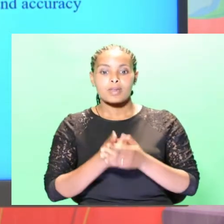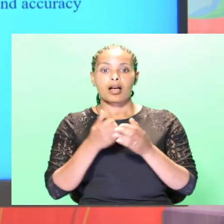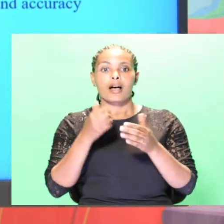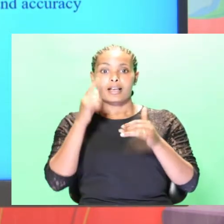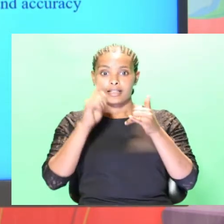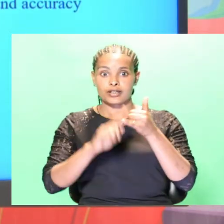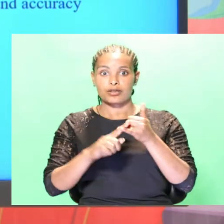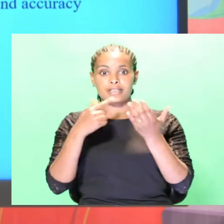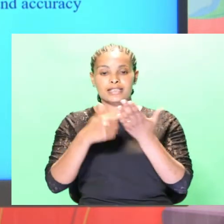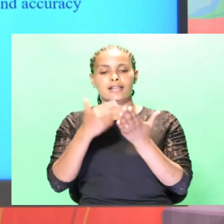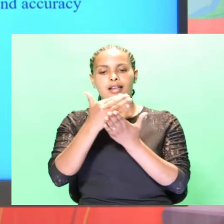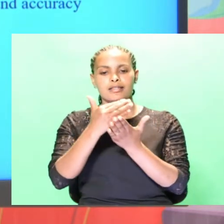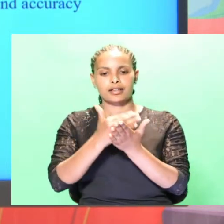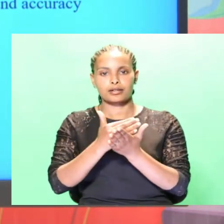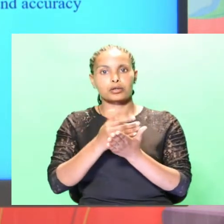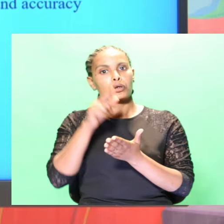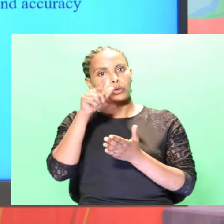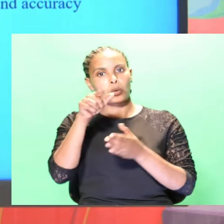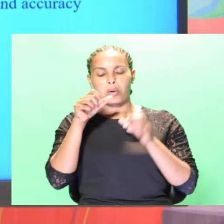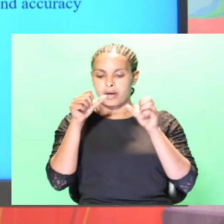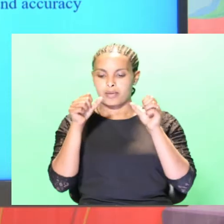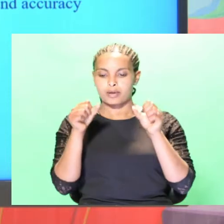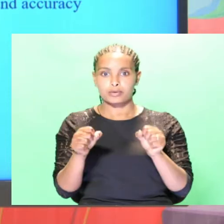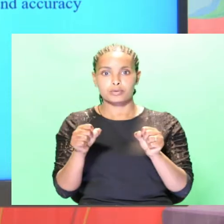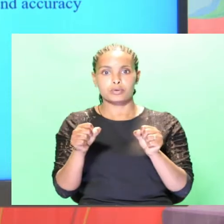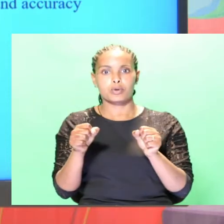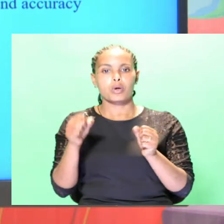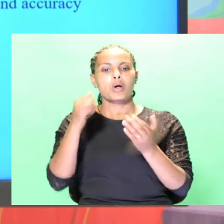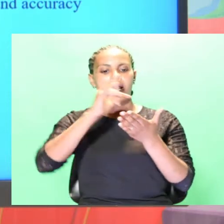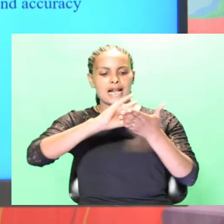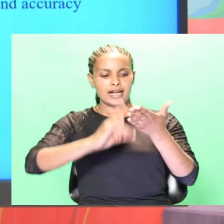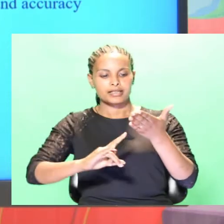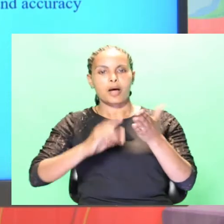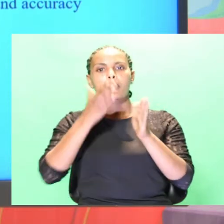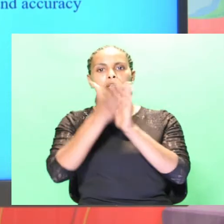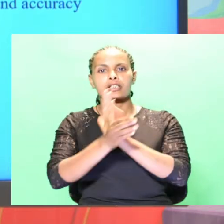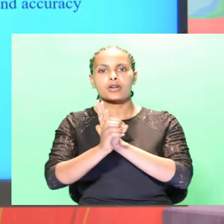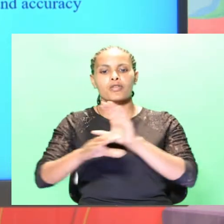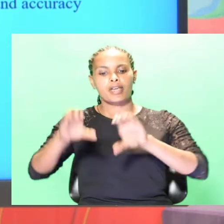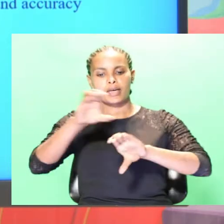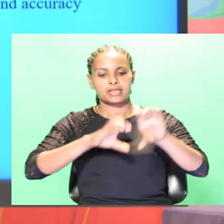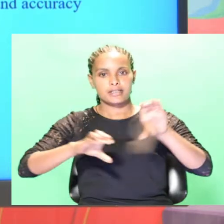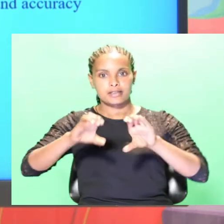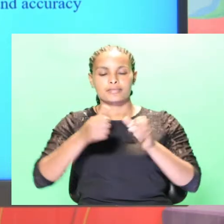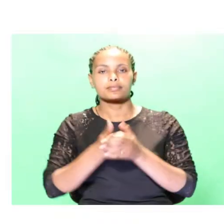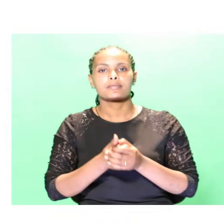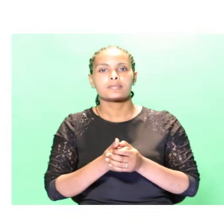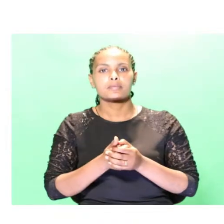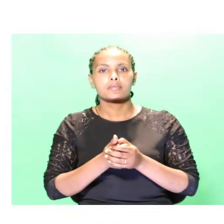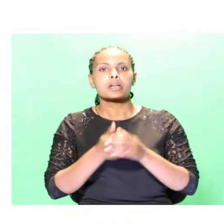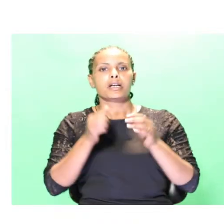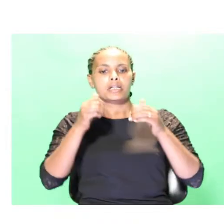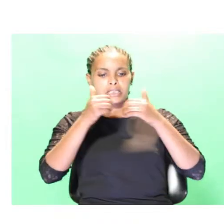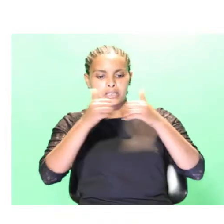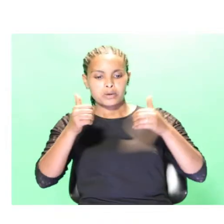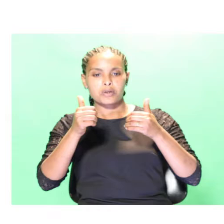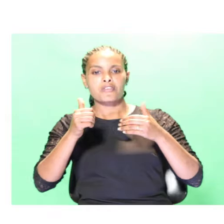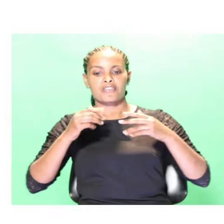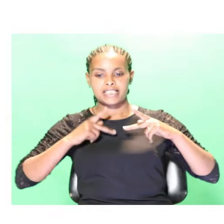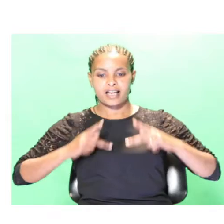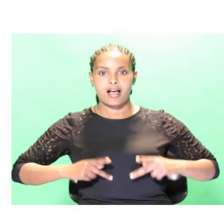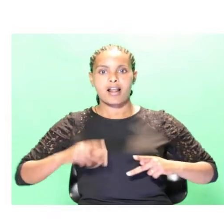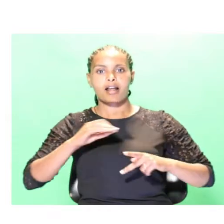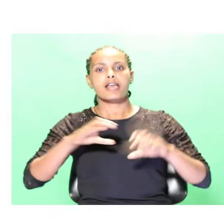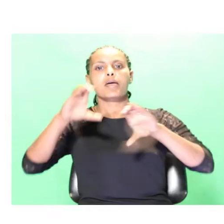At the end of this lesson, you will be able to list applications of chemistry, distinguish between